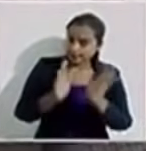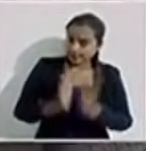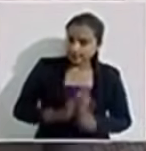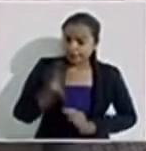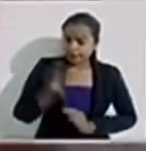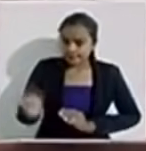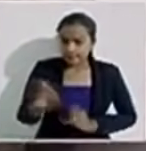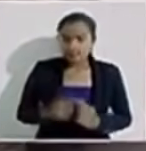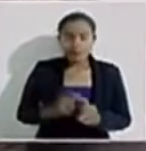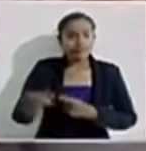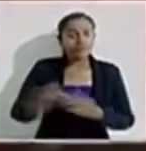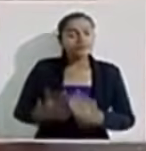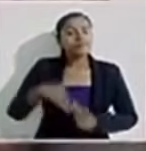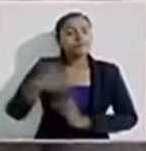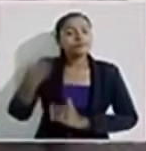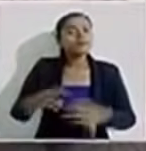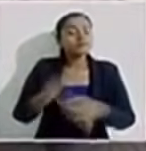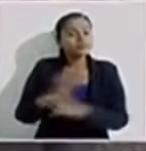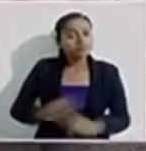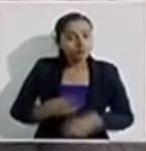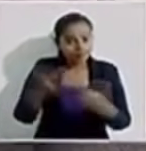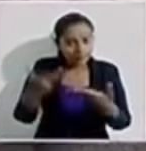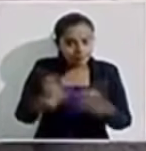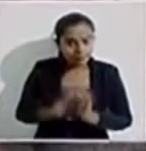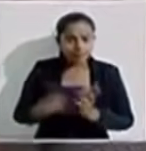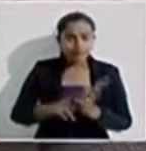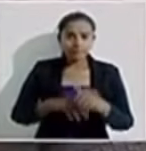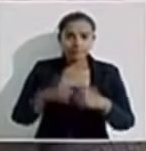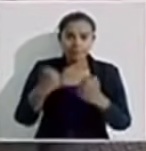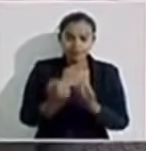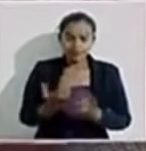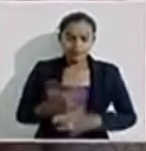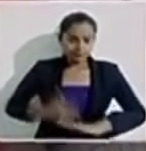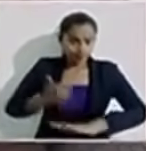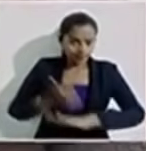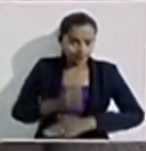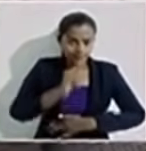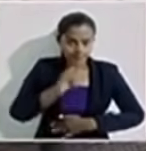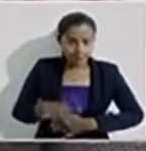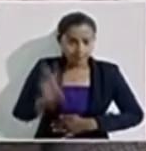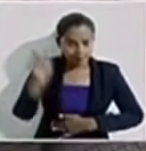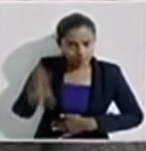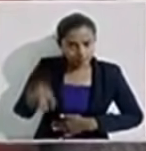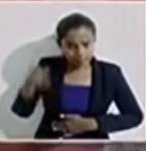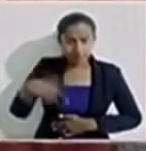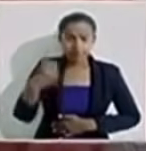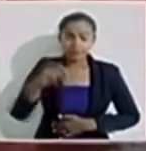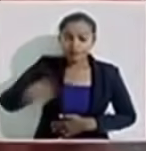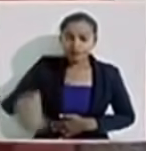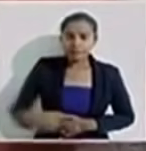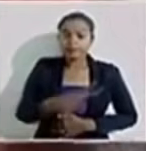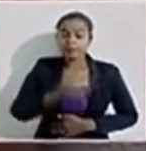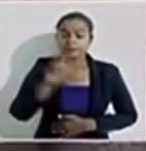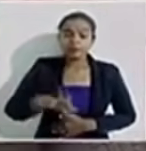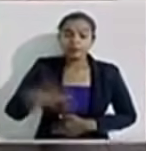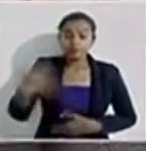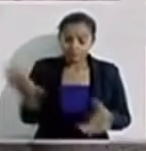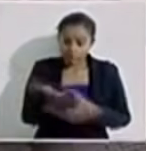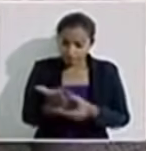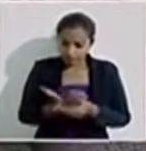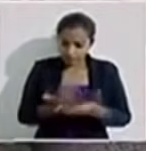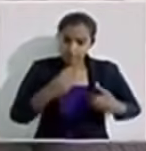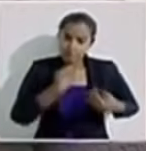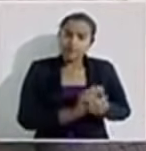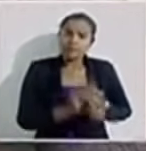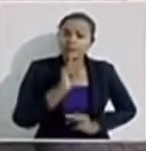The UN High Commissioner says she is in possession of more than 120,000 files. We can observe several facts at this juncture.